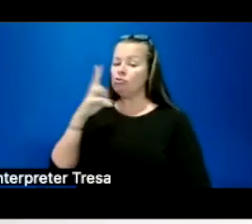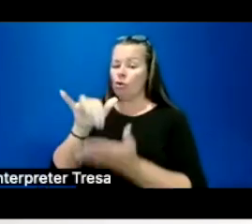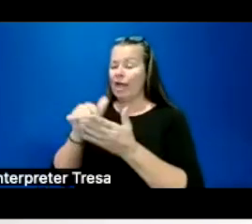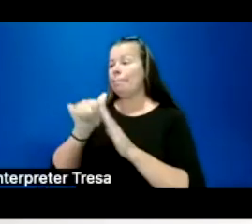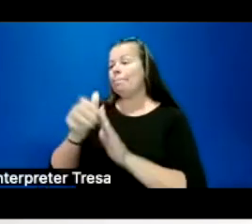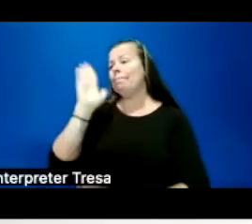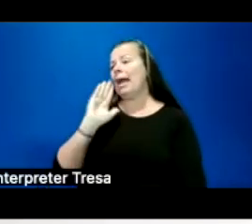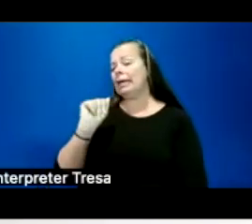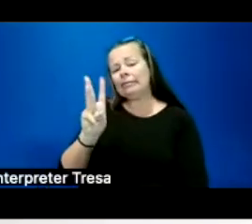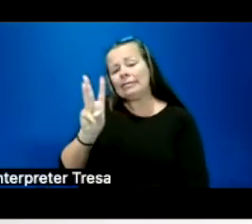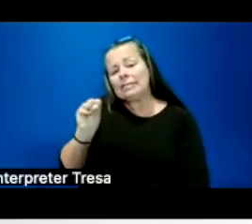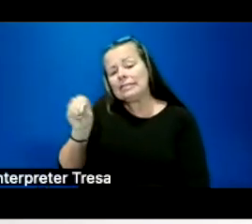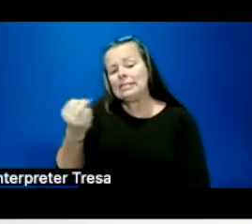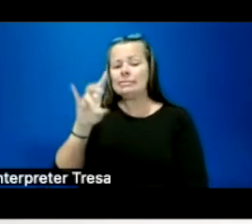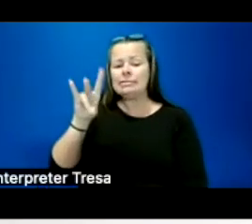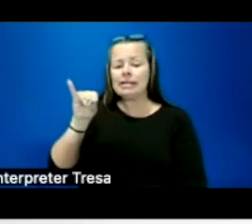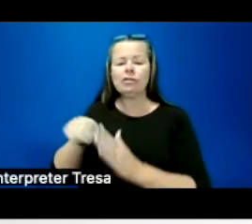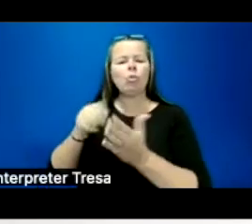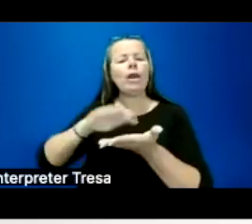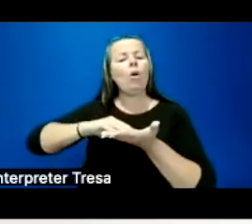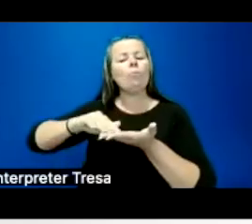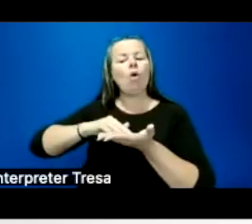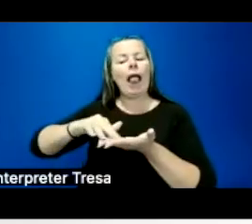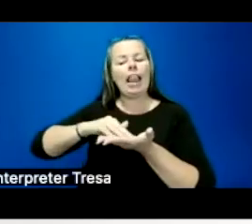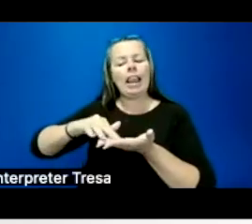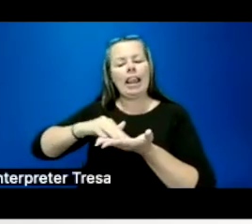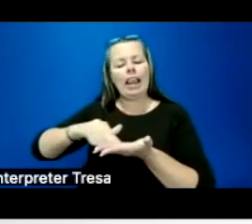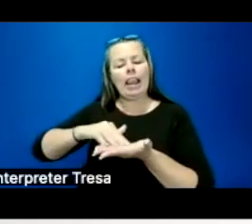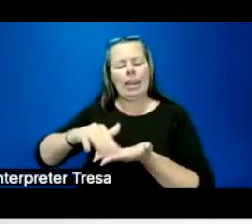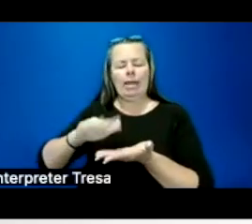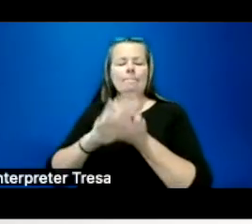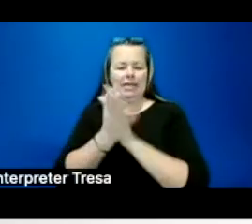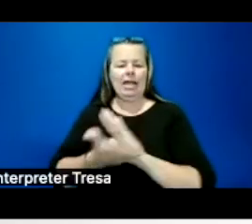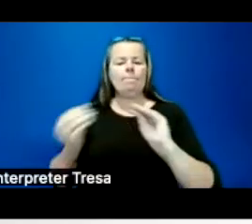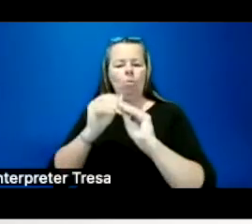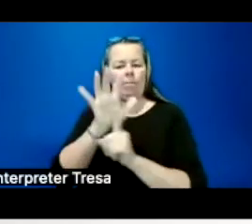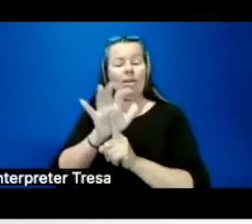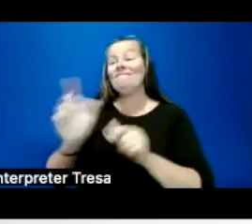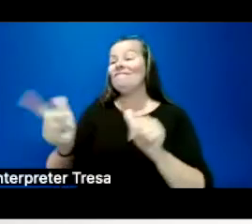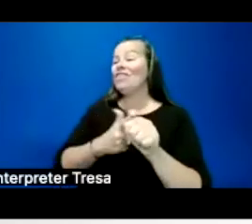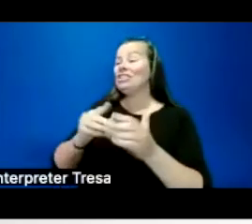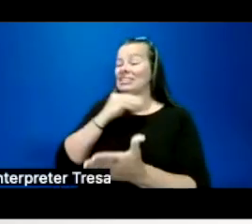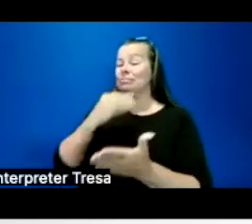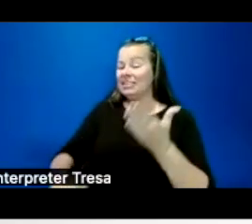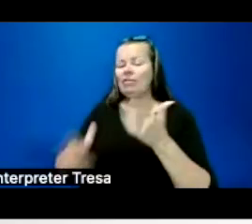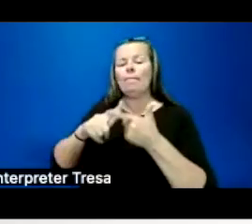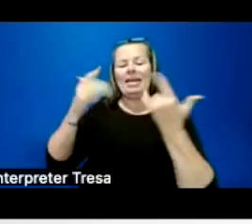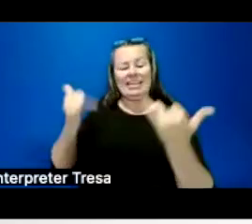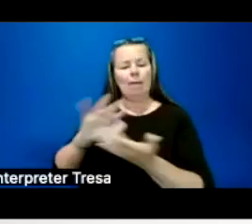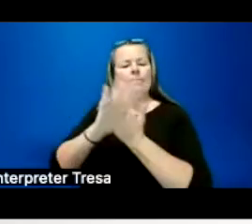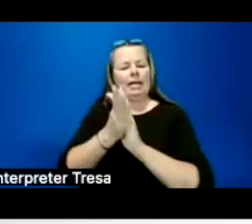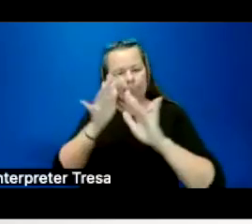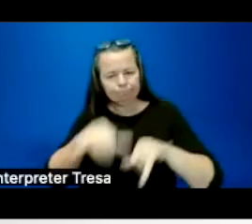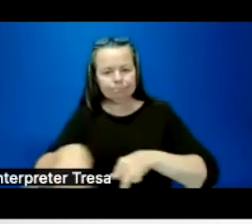became more popular, translating into Braille. And that was expensive at first, but now it's just what we do as a standard for the